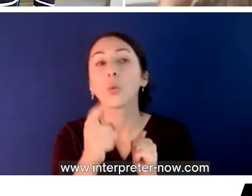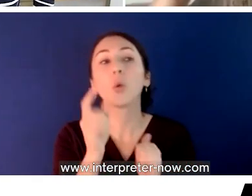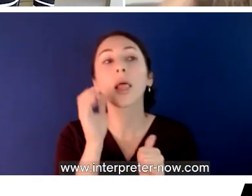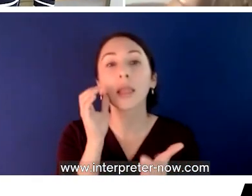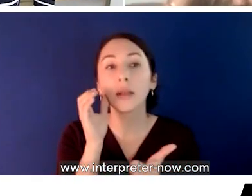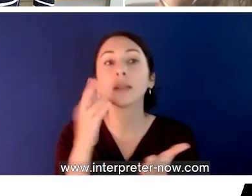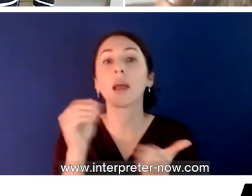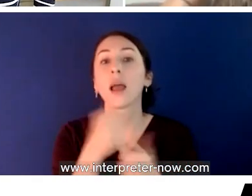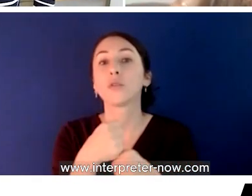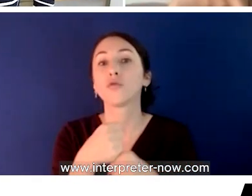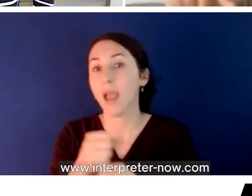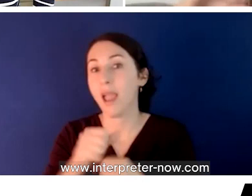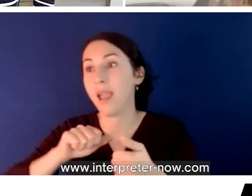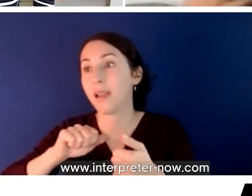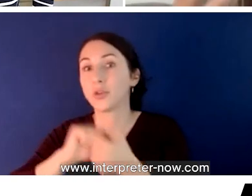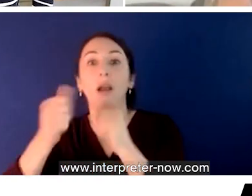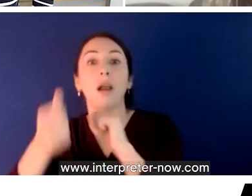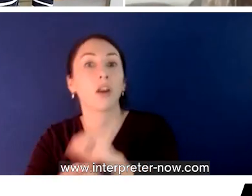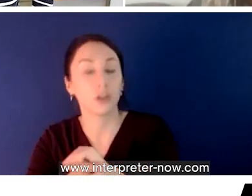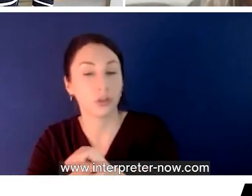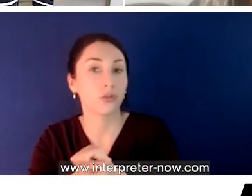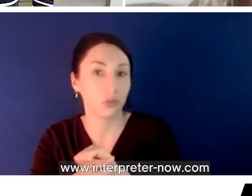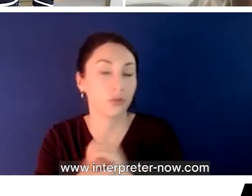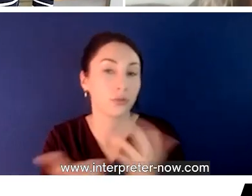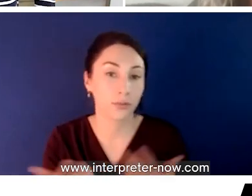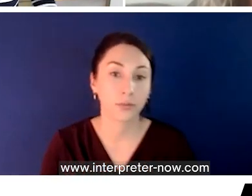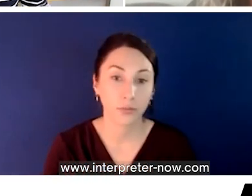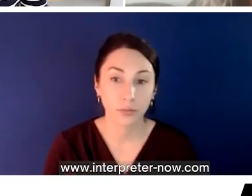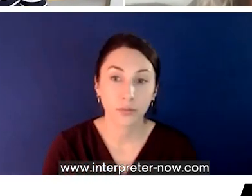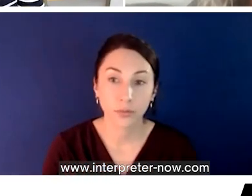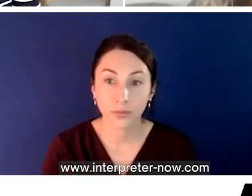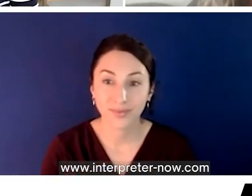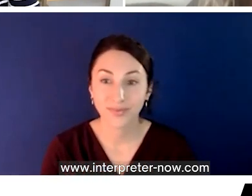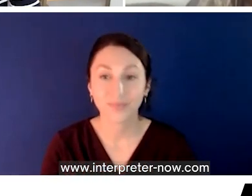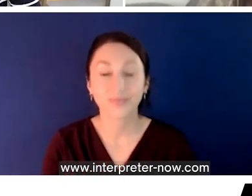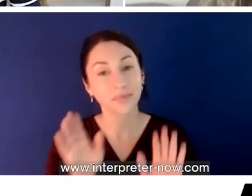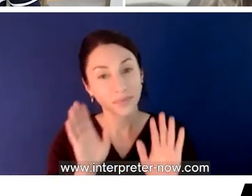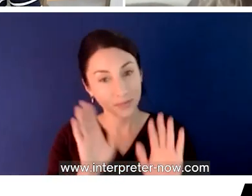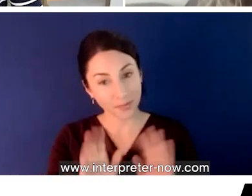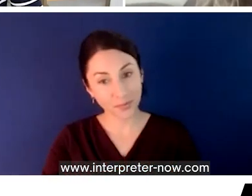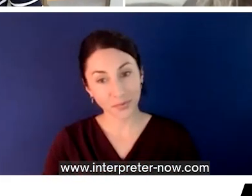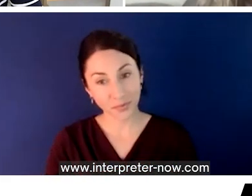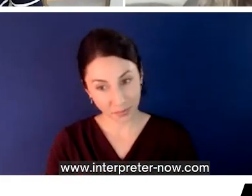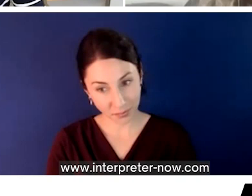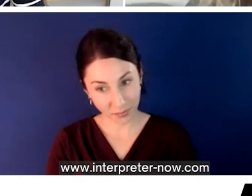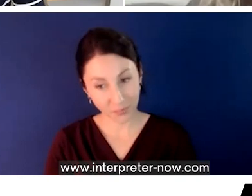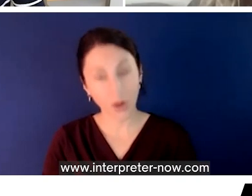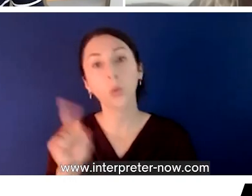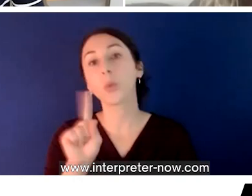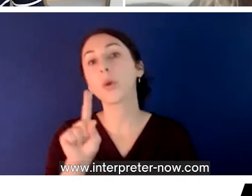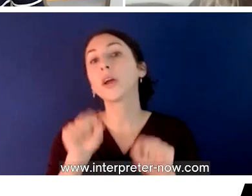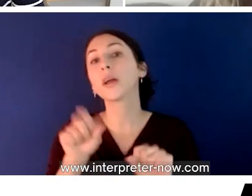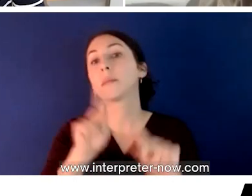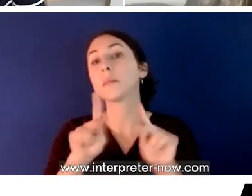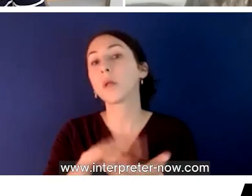can create this again, feedback loop, so there's real change. Fantastic. Where can people learn